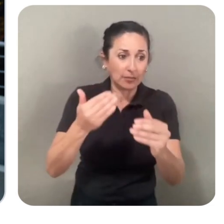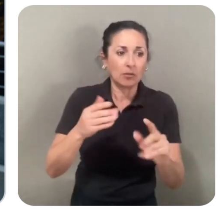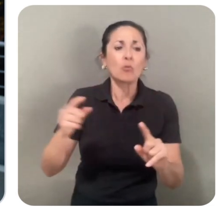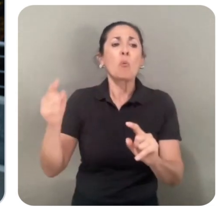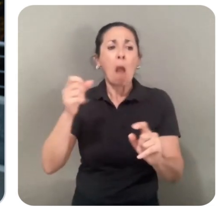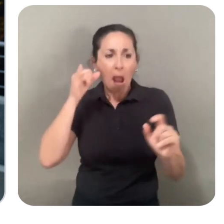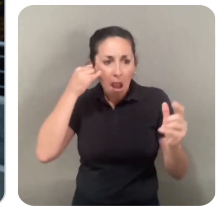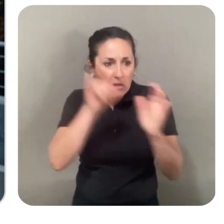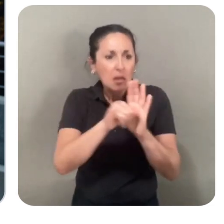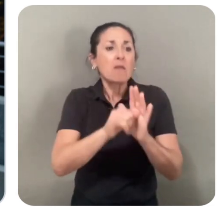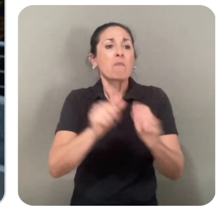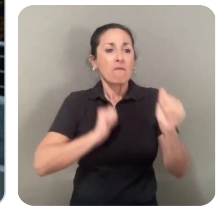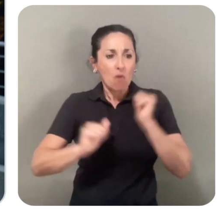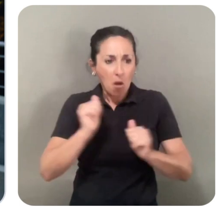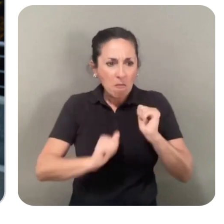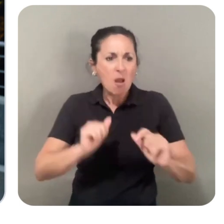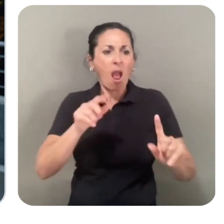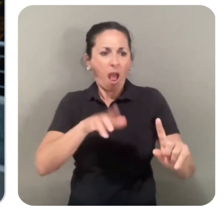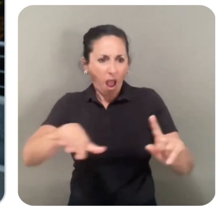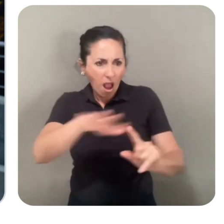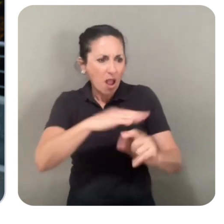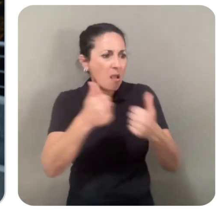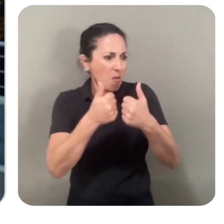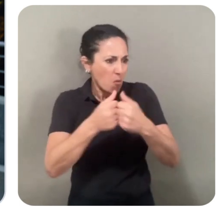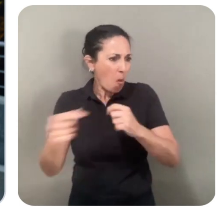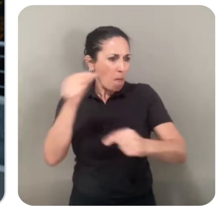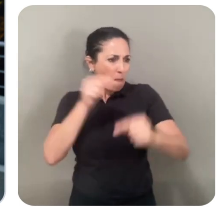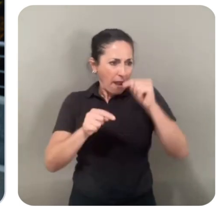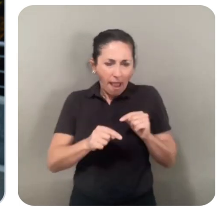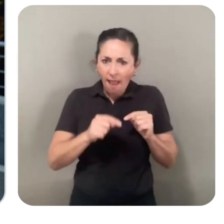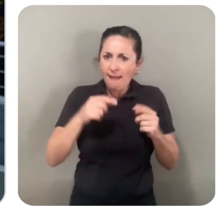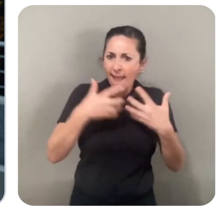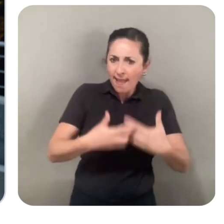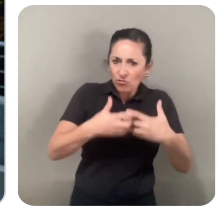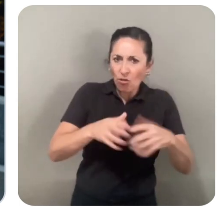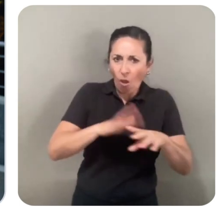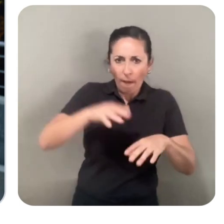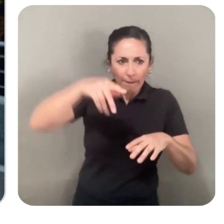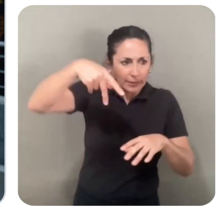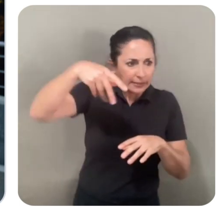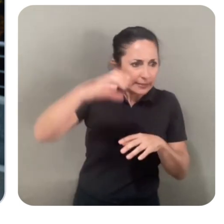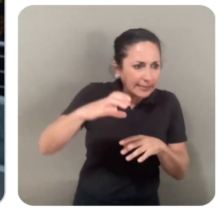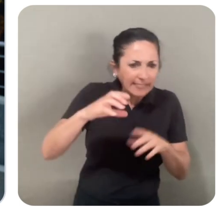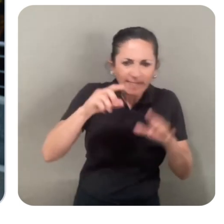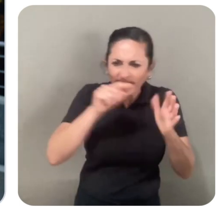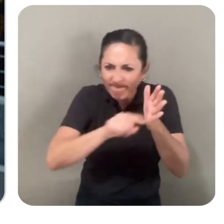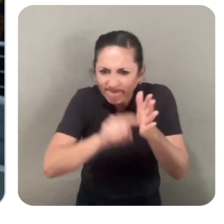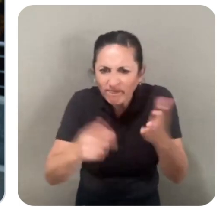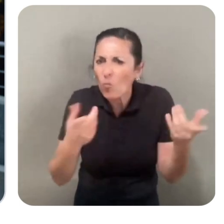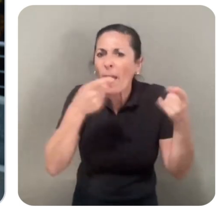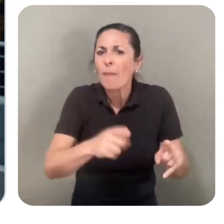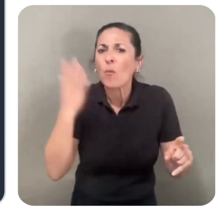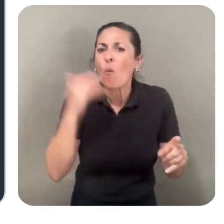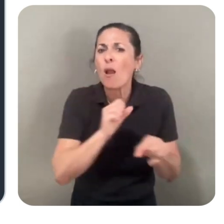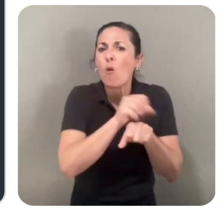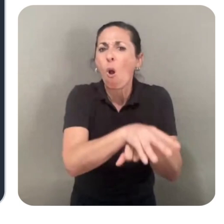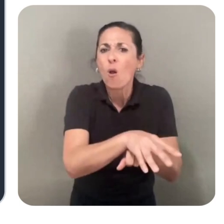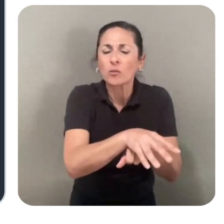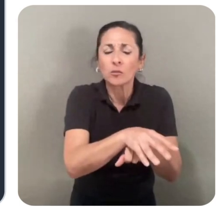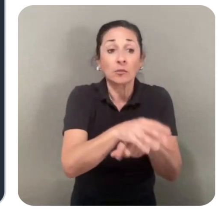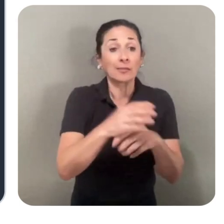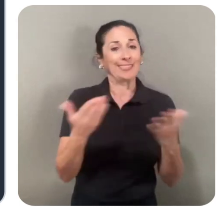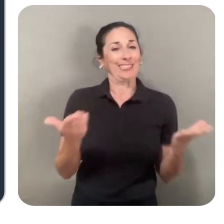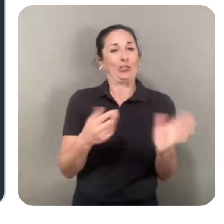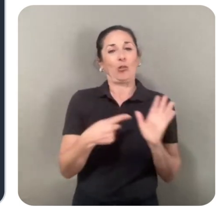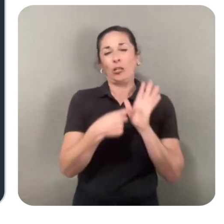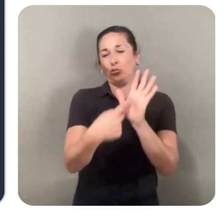engine on the PC to look at the rendering stats for a particular scene or location and investigate the possible causes. Here I'm sharing